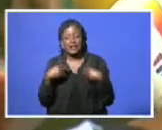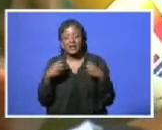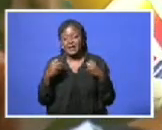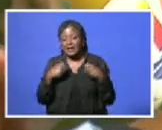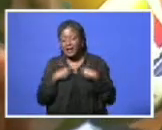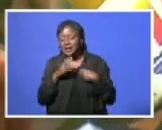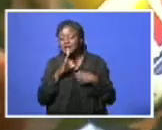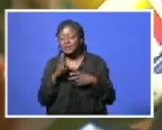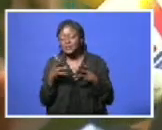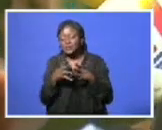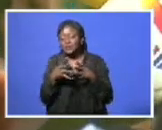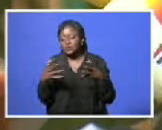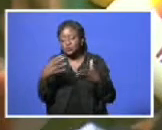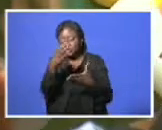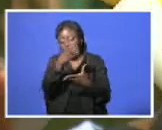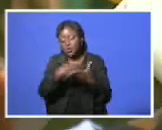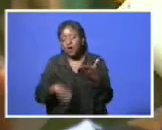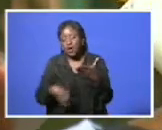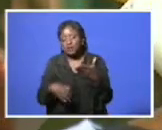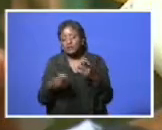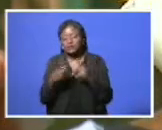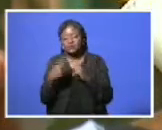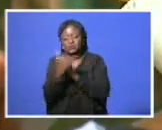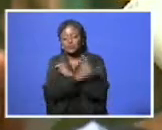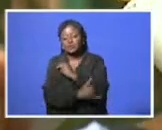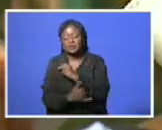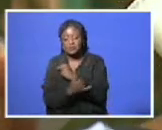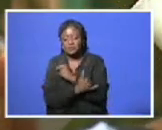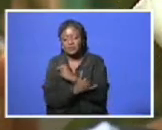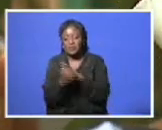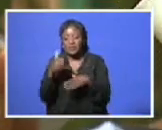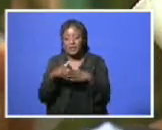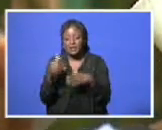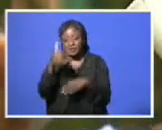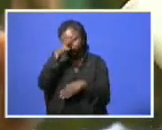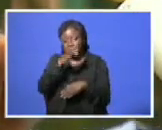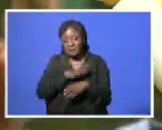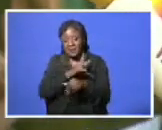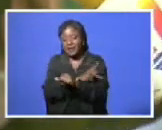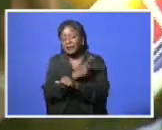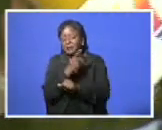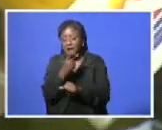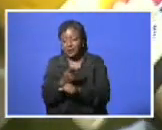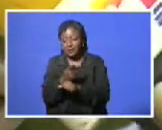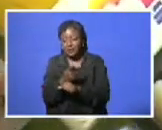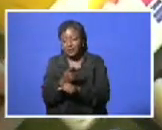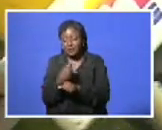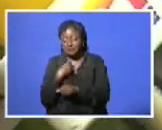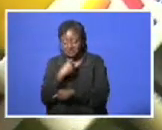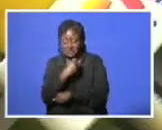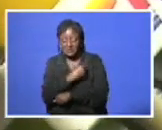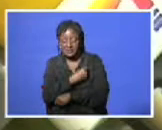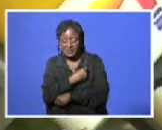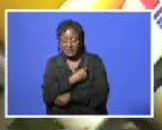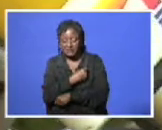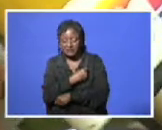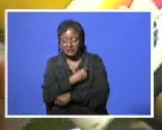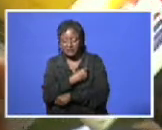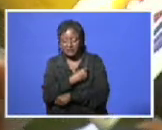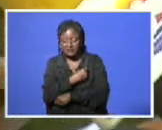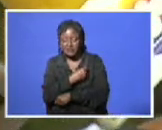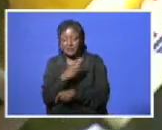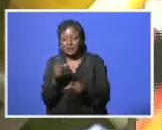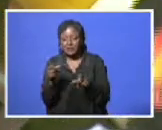huge cost to this country in terms of manpower, in terms of